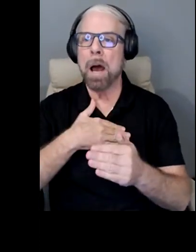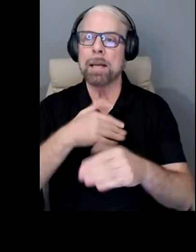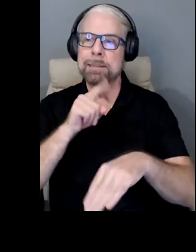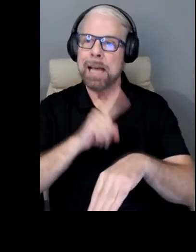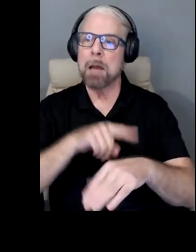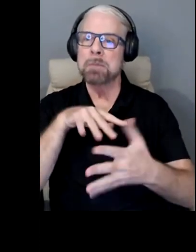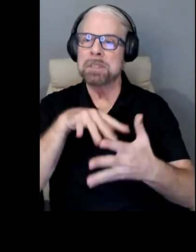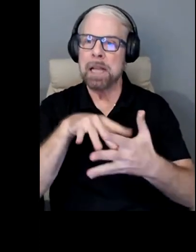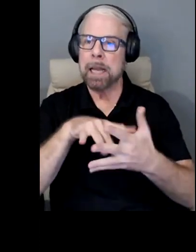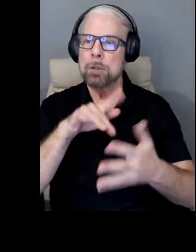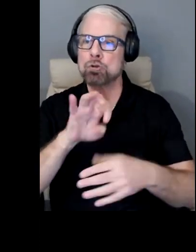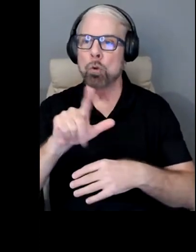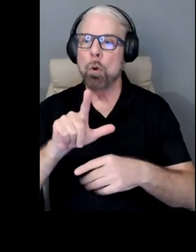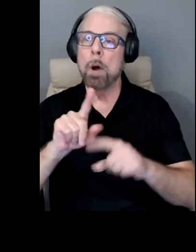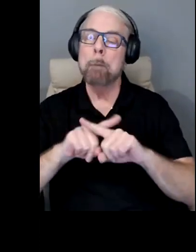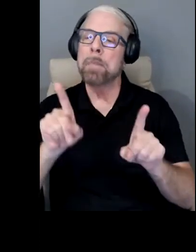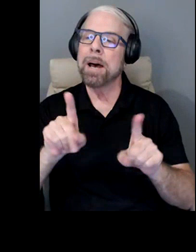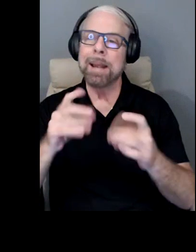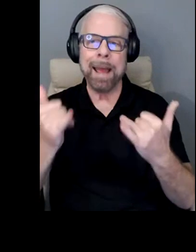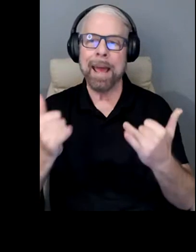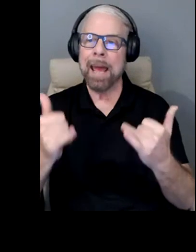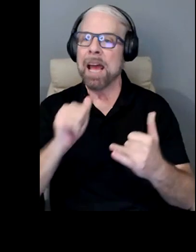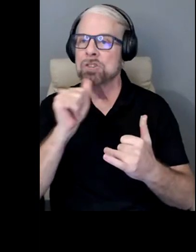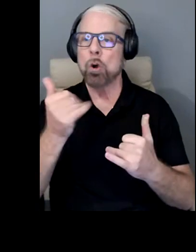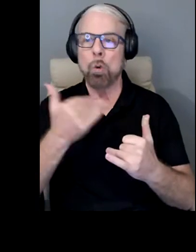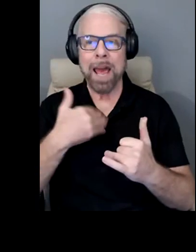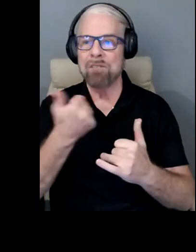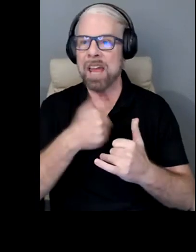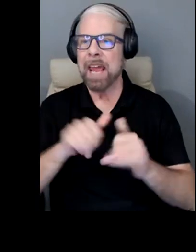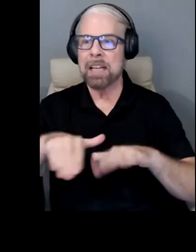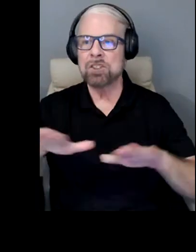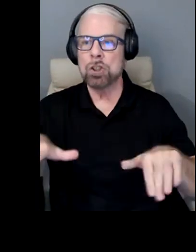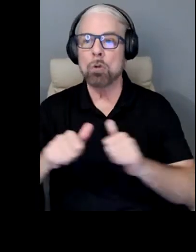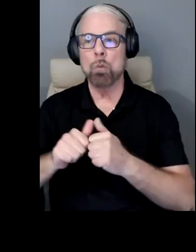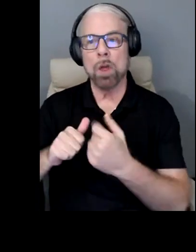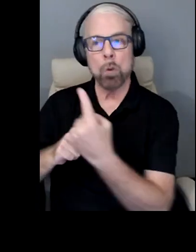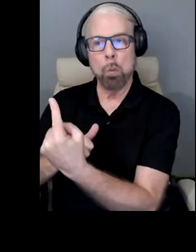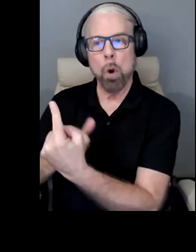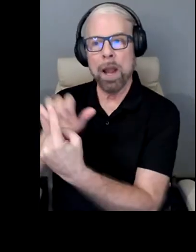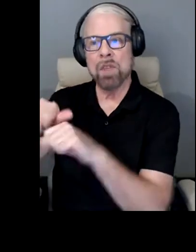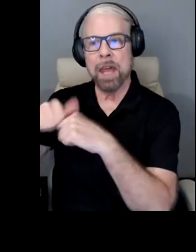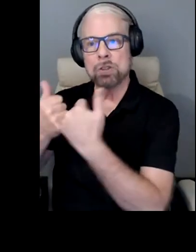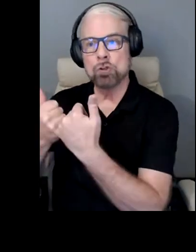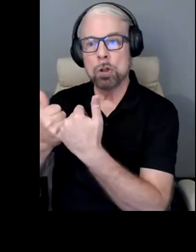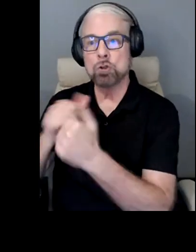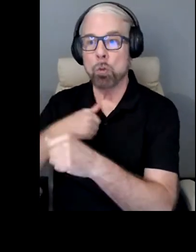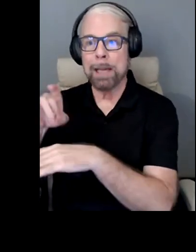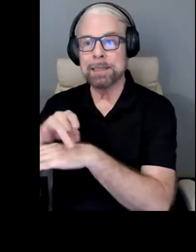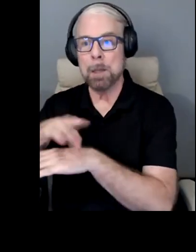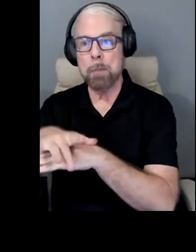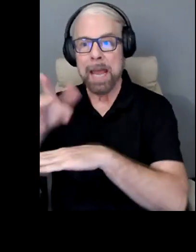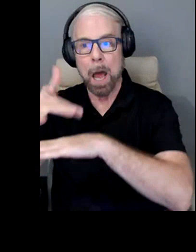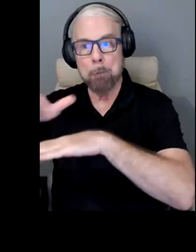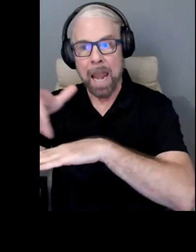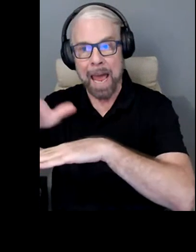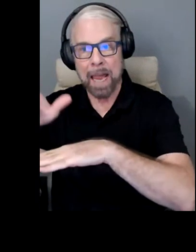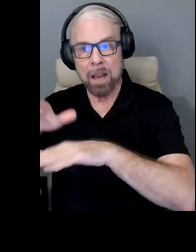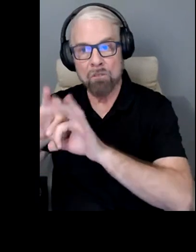study. But right now, I don't actually have any children with one of the agencies. Do I submit a blank form indicating that I do